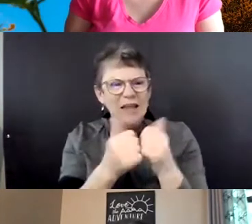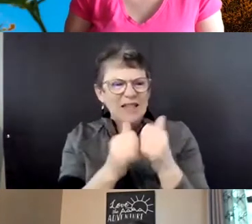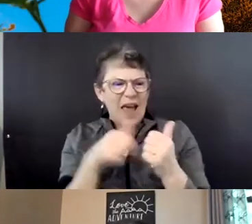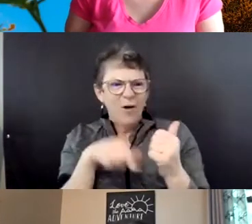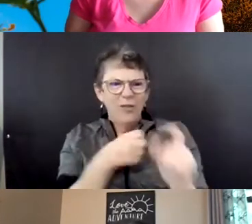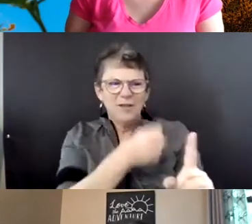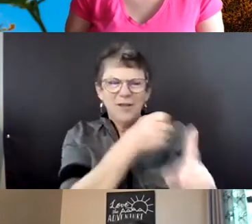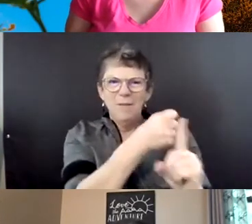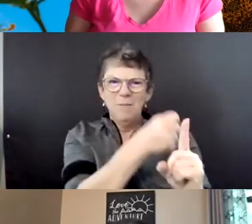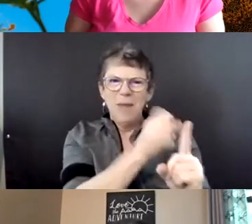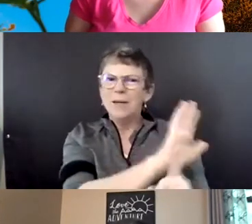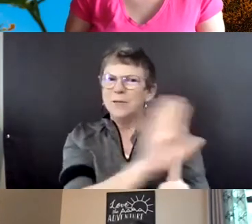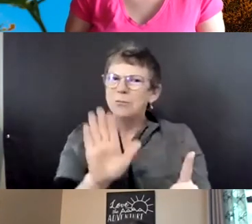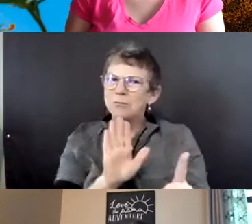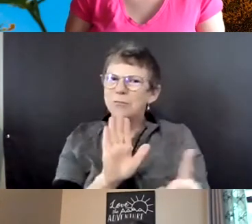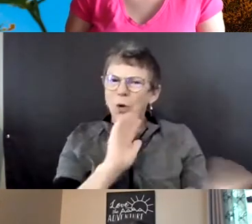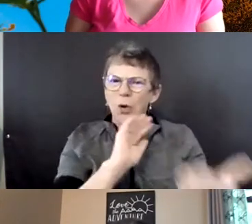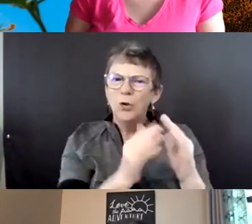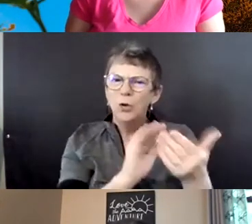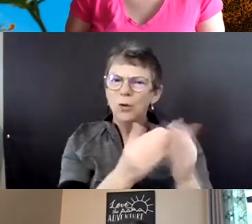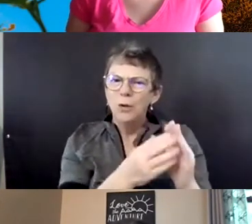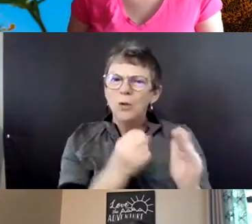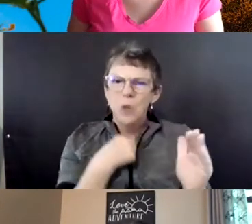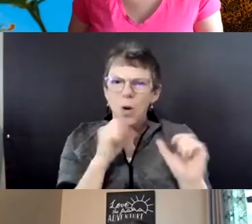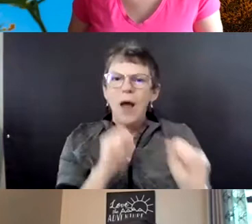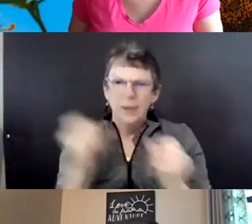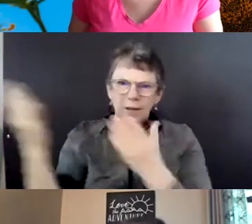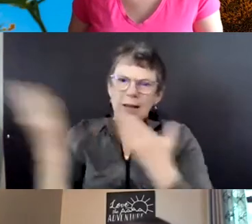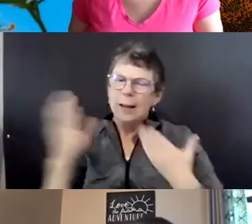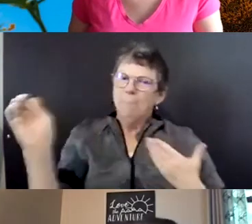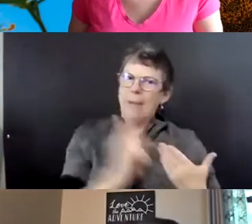so I could take that information back to my colleagues this session.